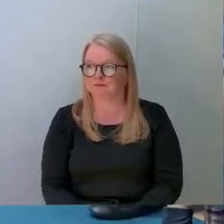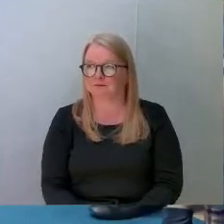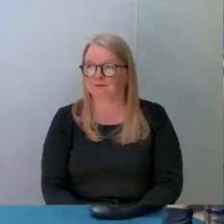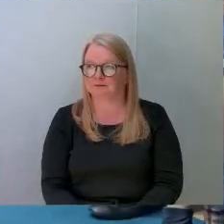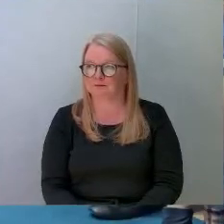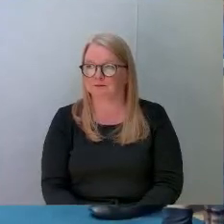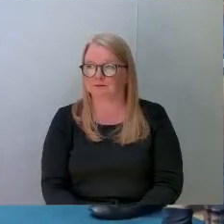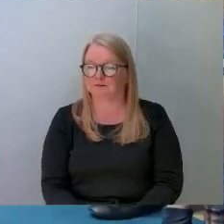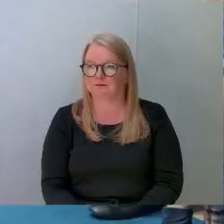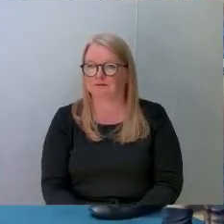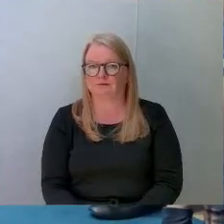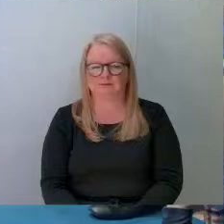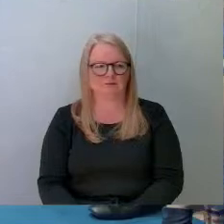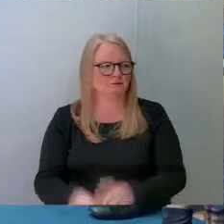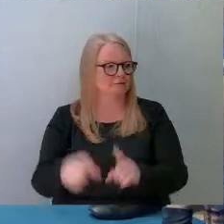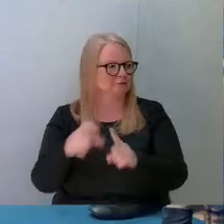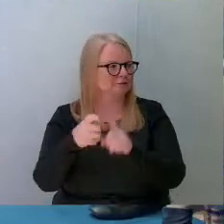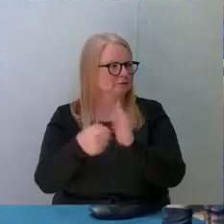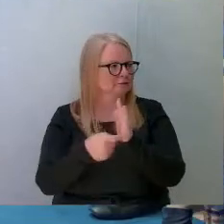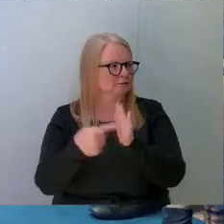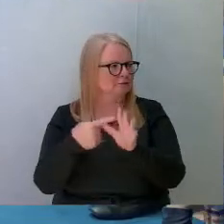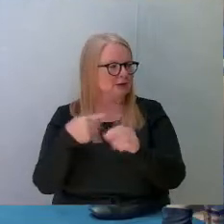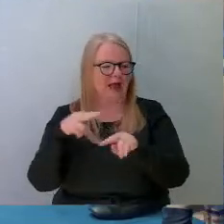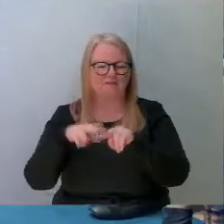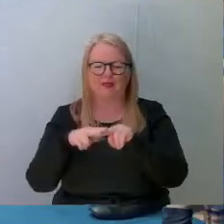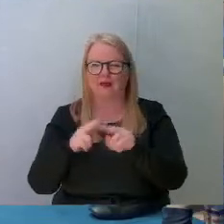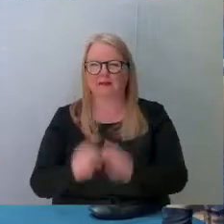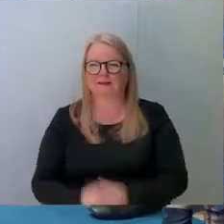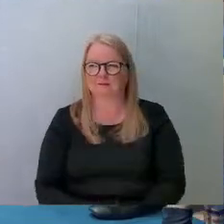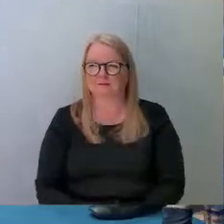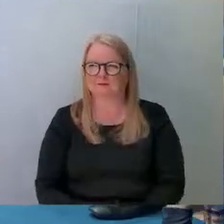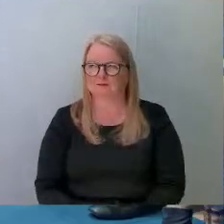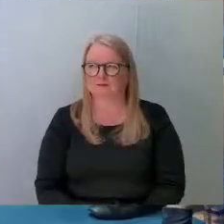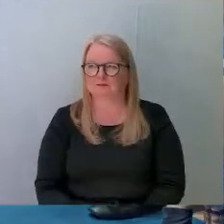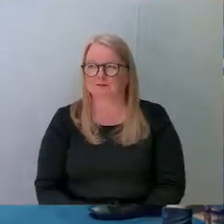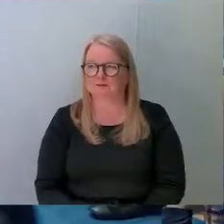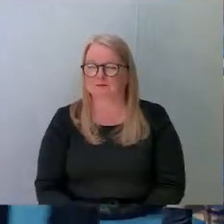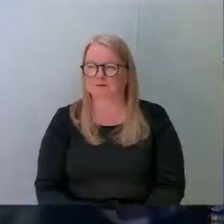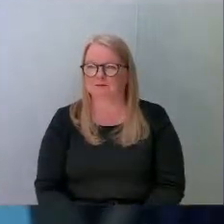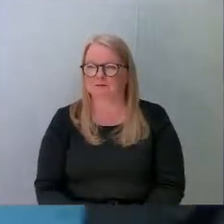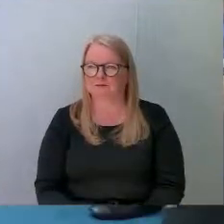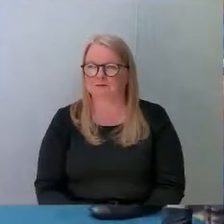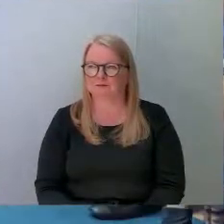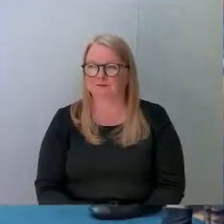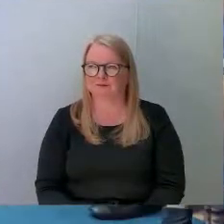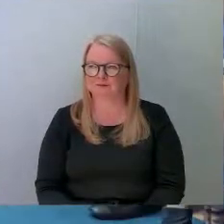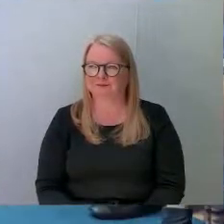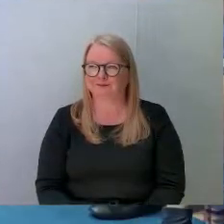Craig Affleck.